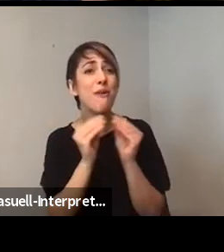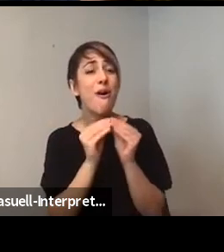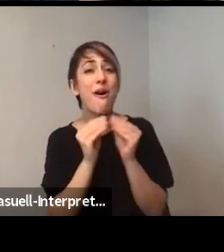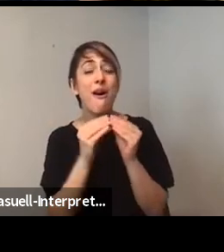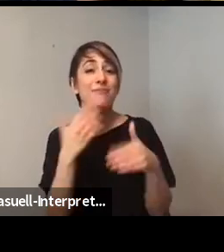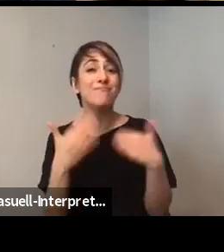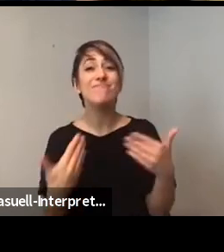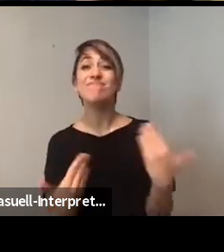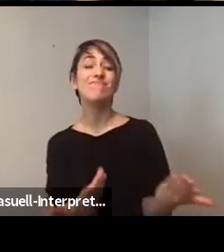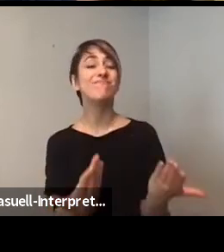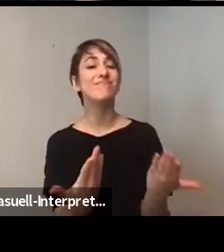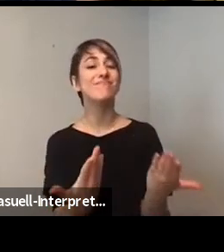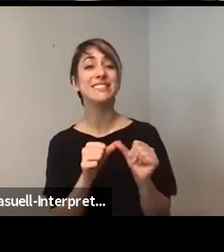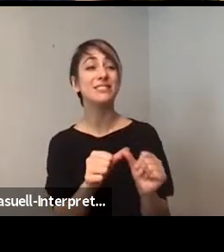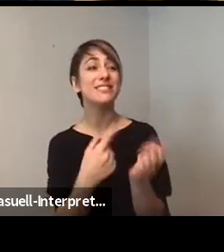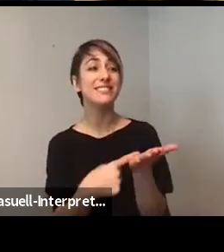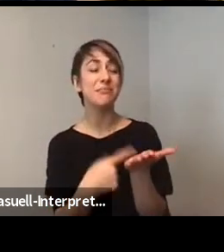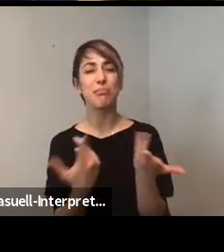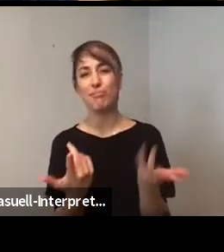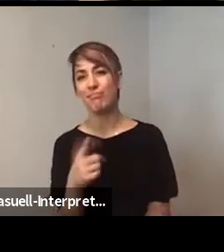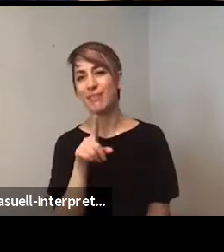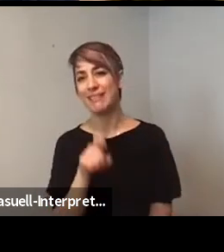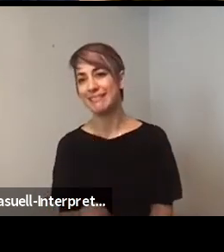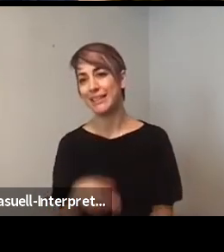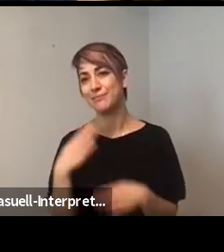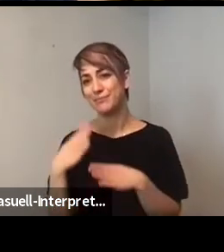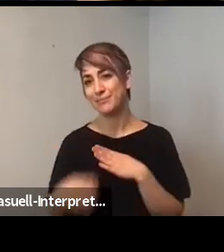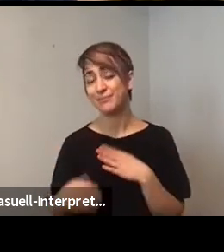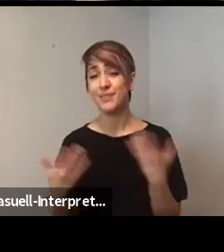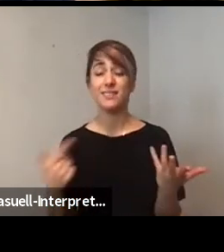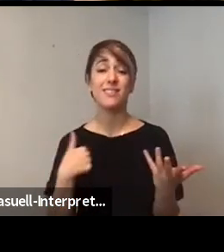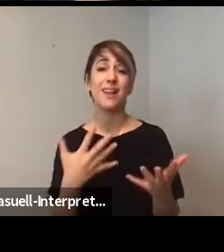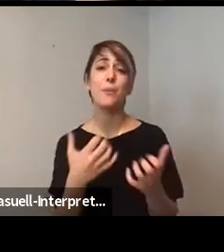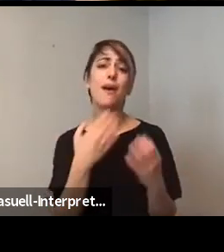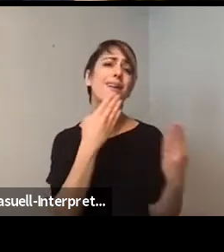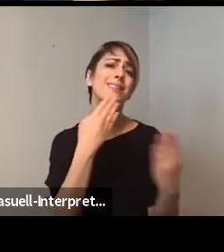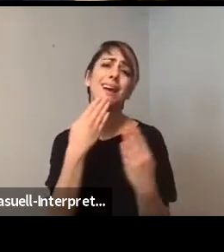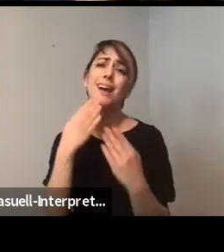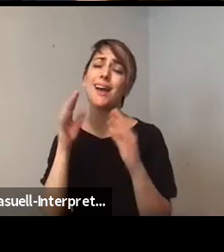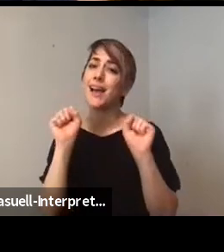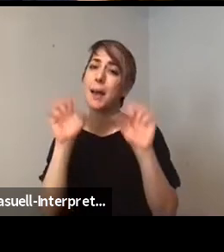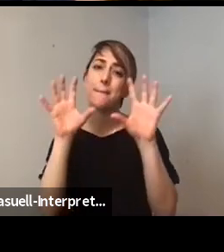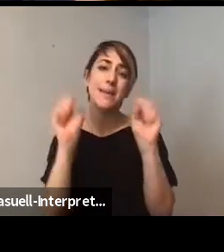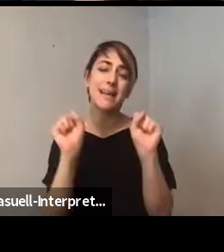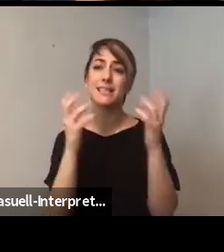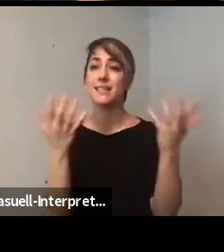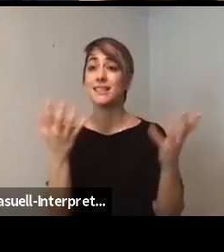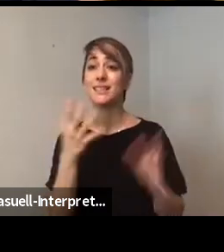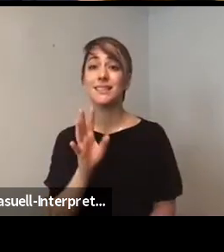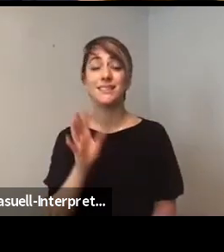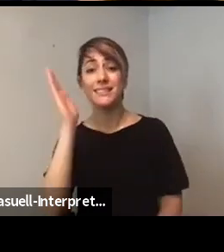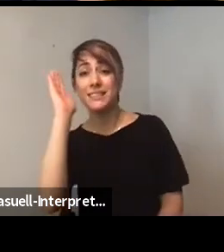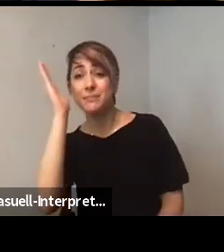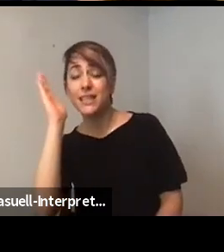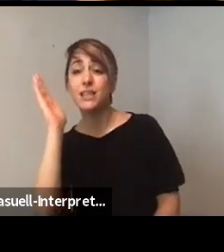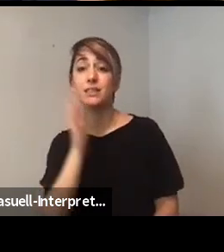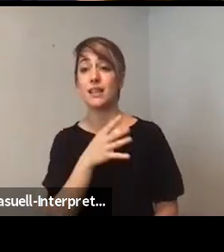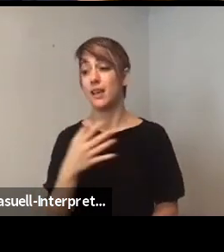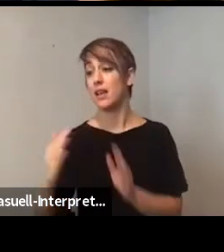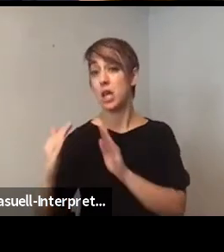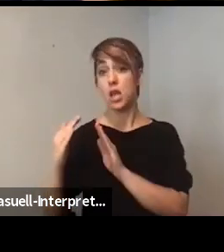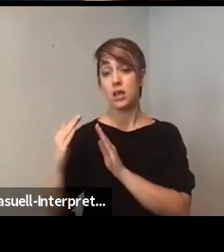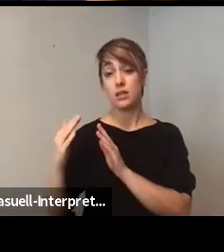to finish by saying thank you to all of our fantastic speakers this morning, and also to our partners at HowlRound, and of course,